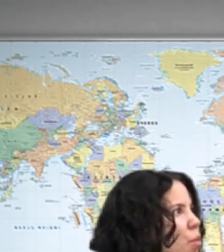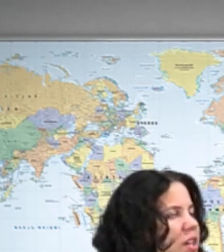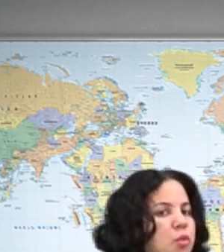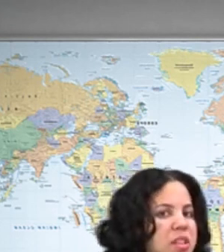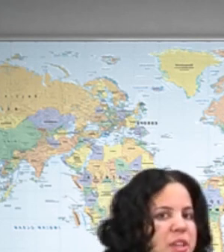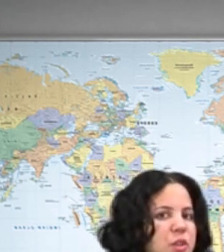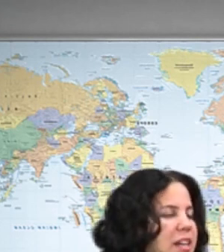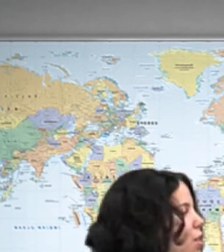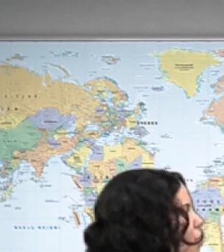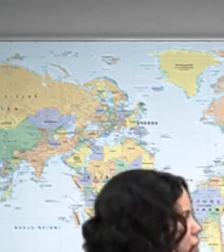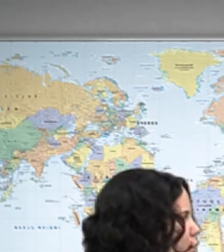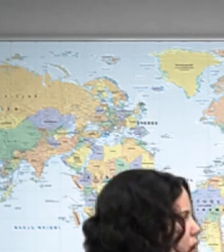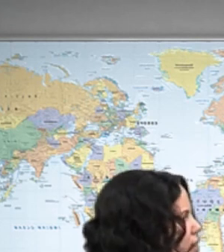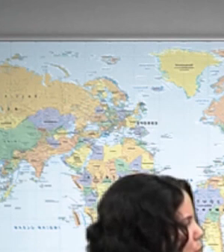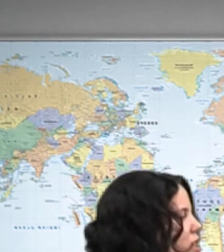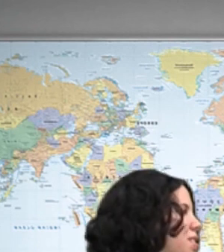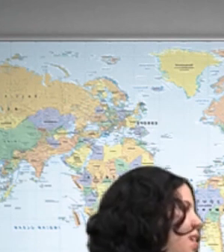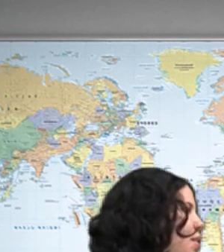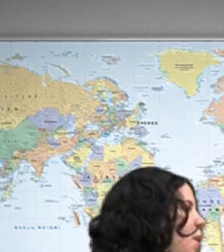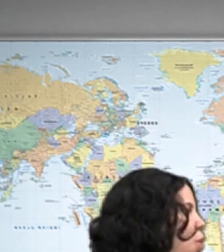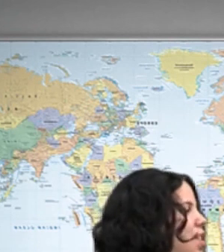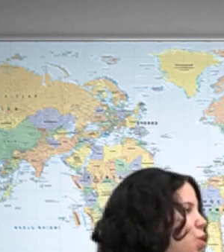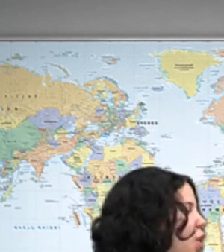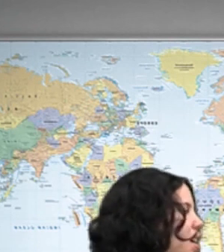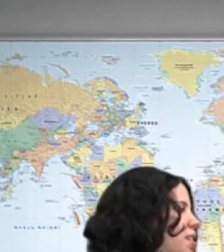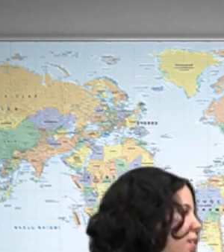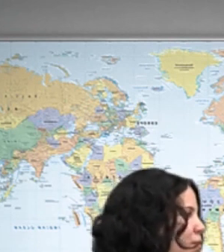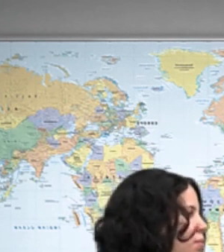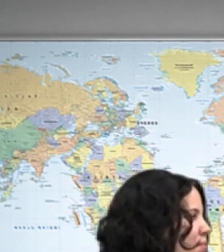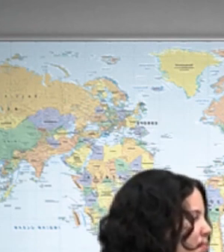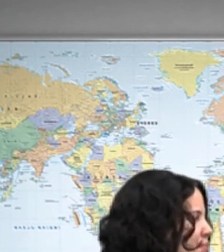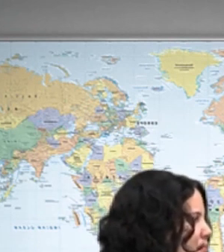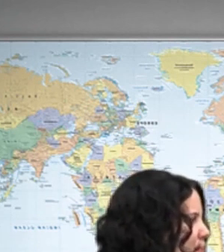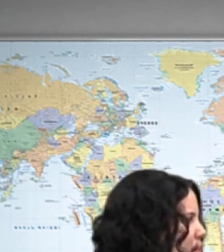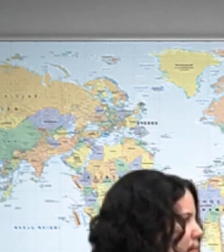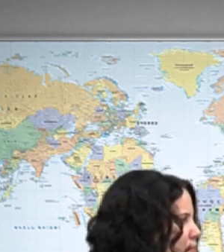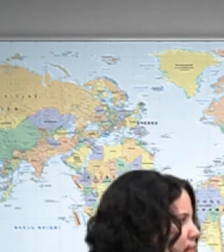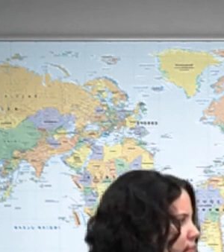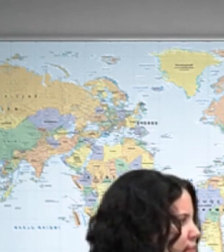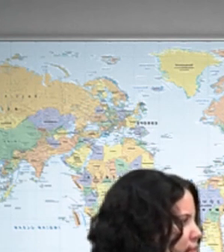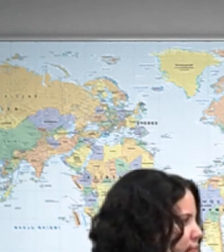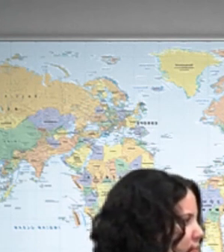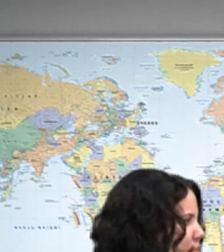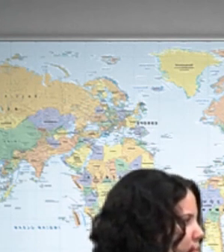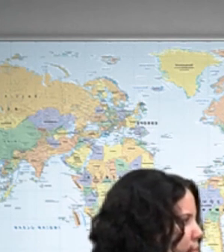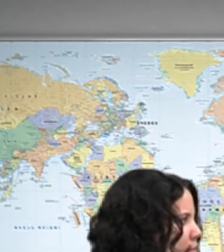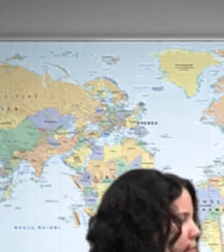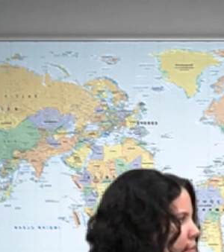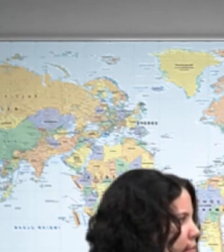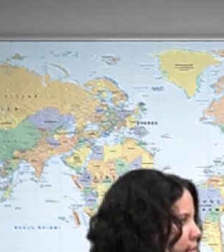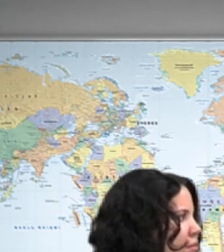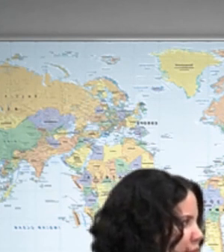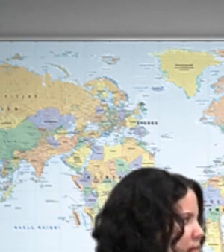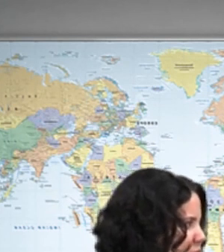a word of wisdom that you'd like to give to the students, can you please just tell them what's on your heart? So what's on my heart is that Namibian child,